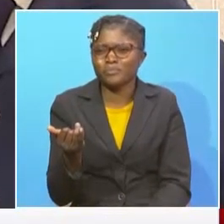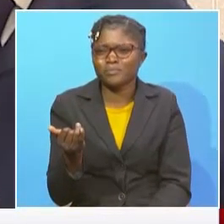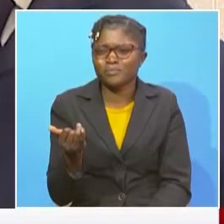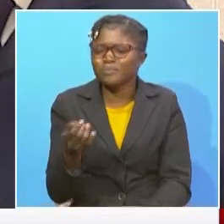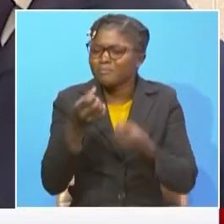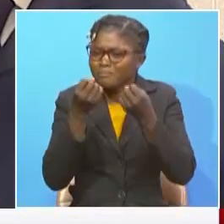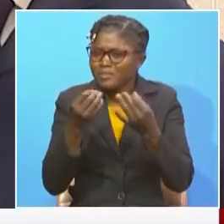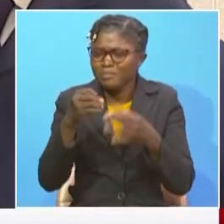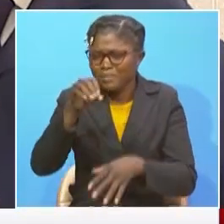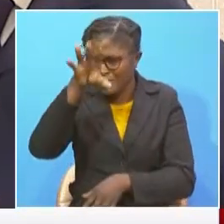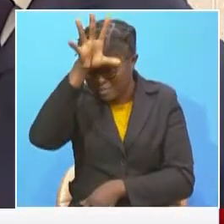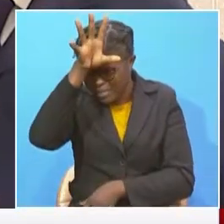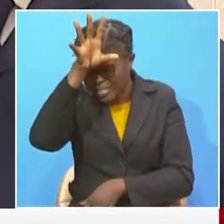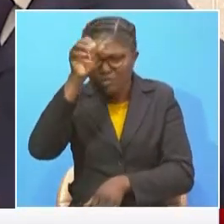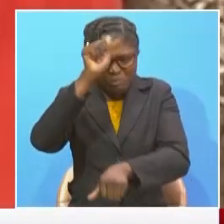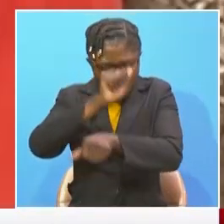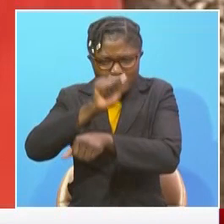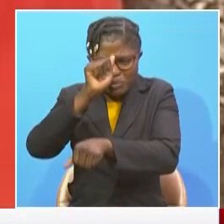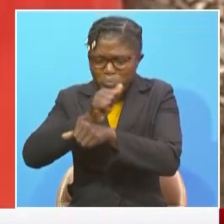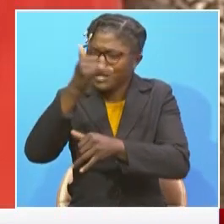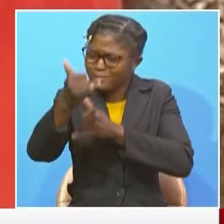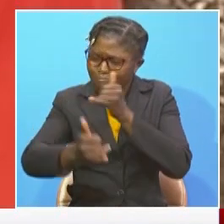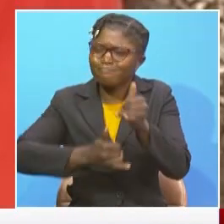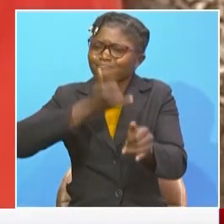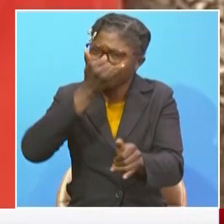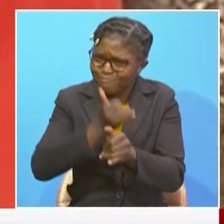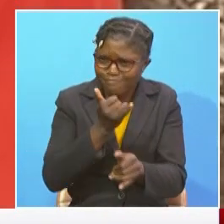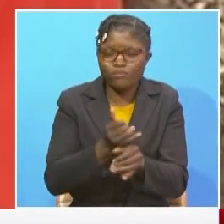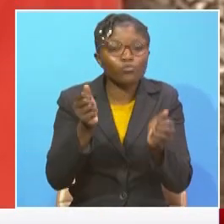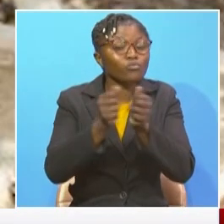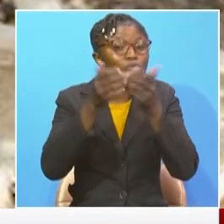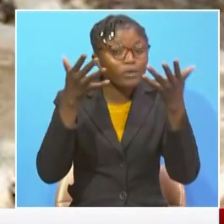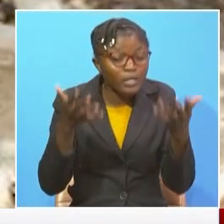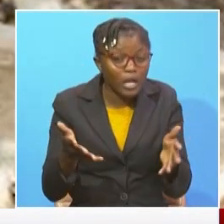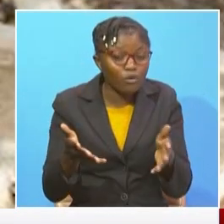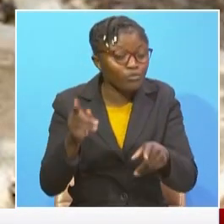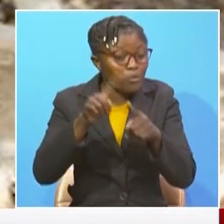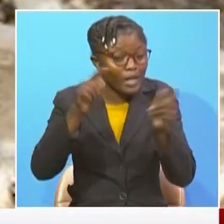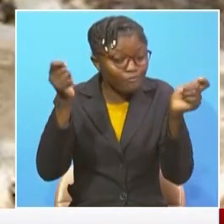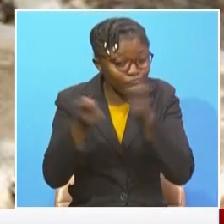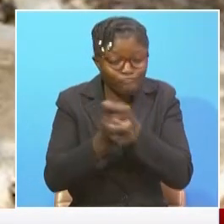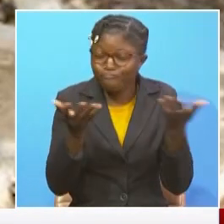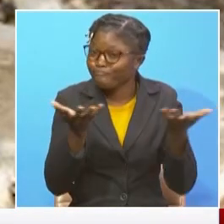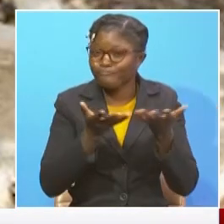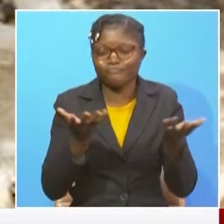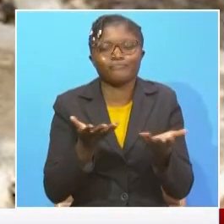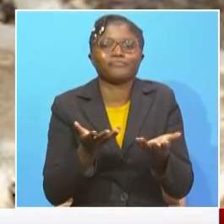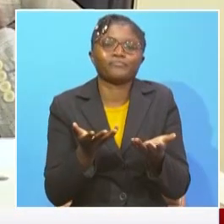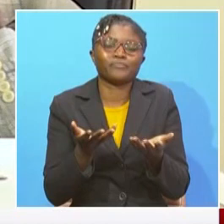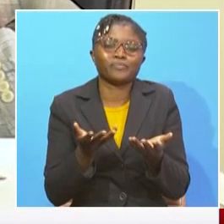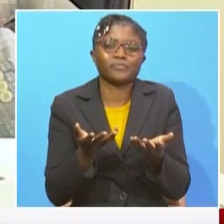miners have been mining for years without any meaningful change in their